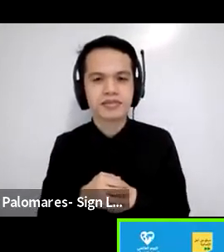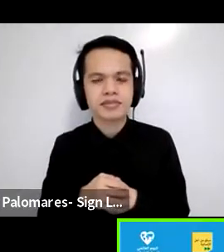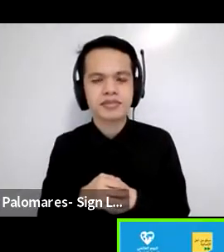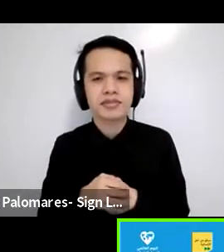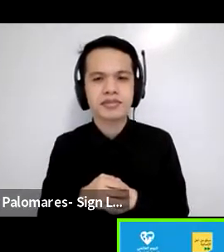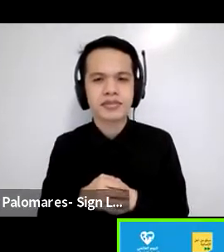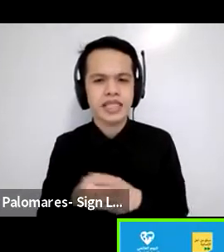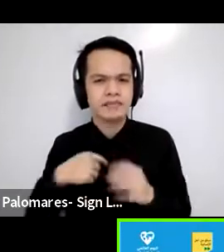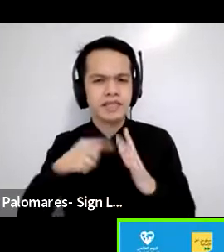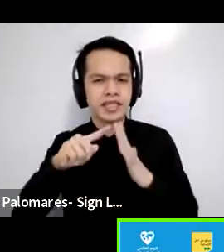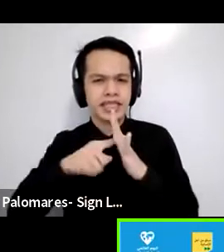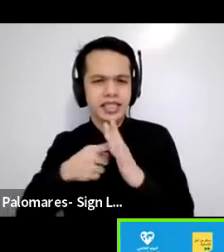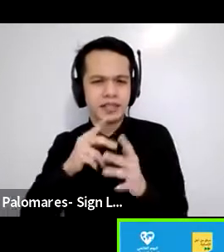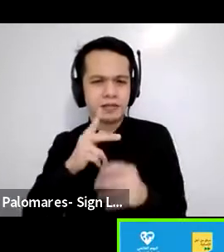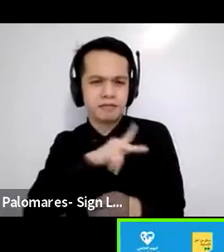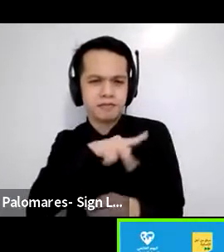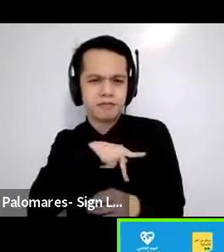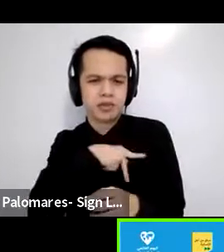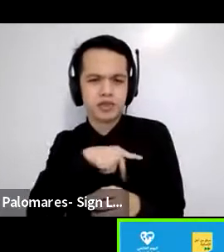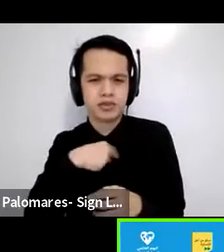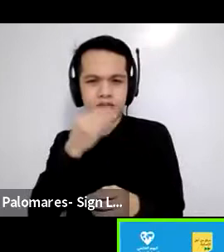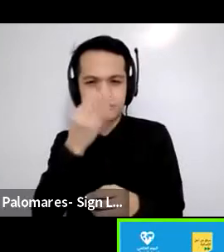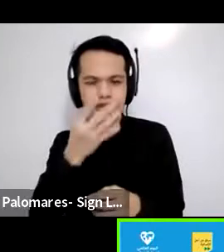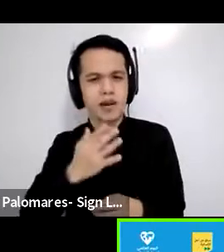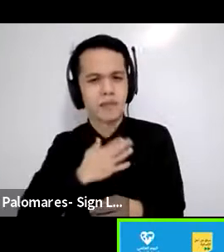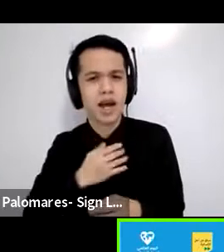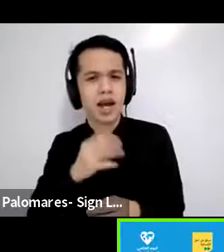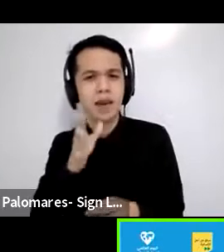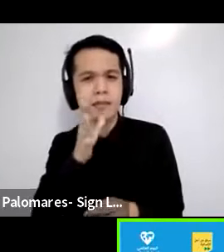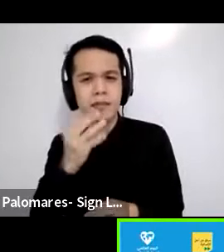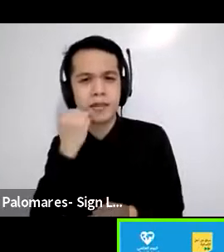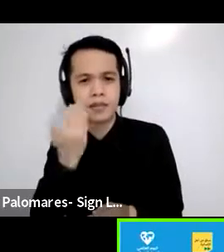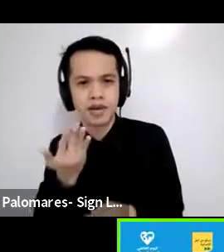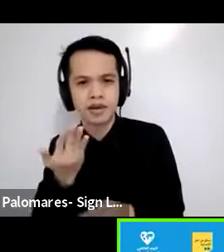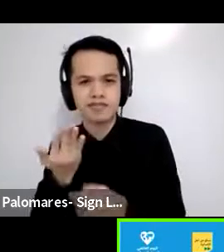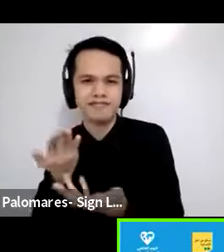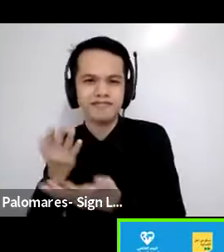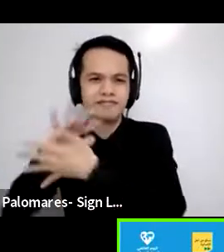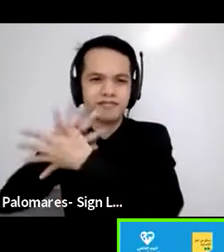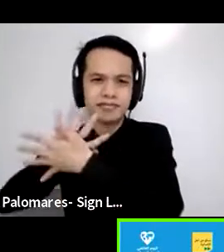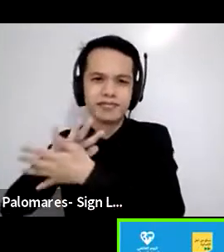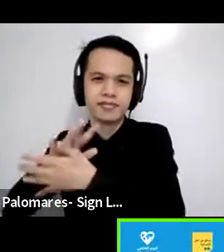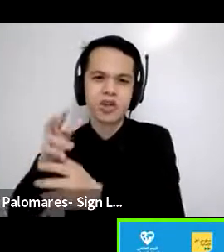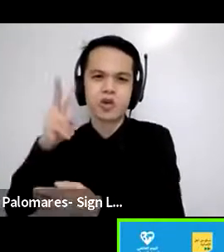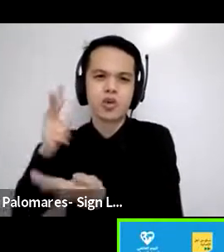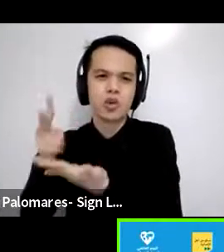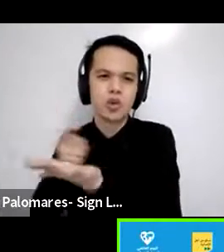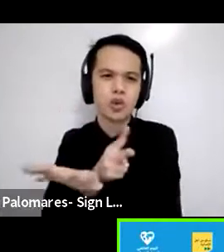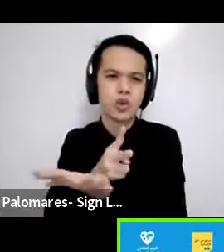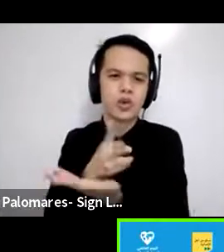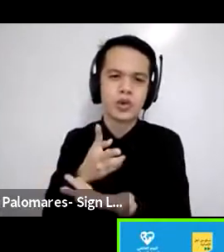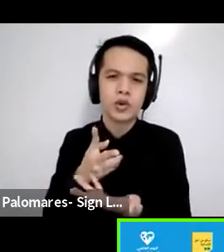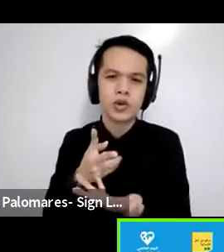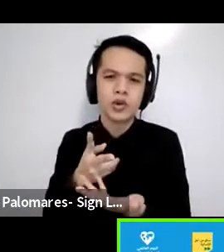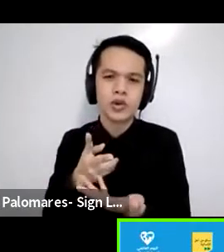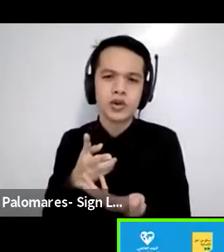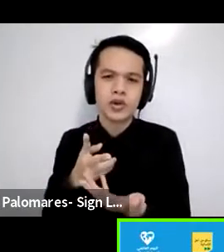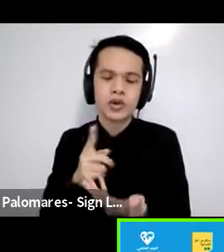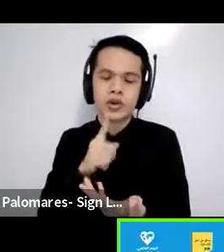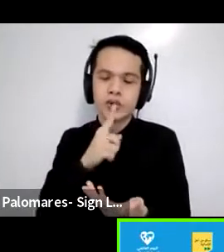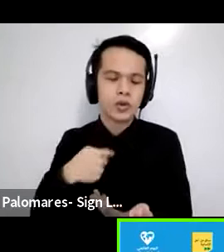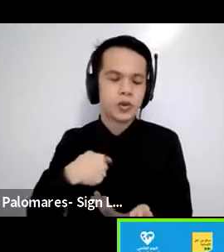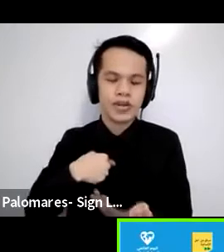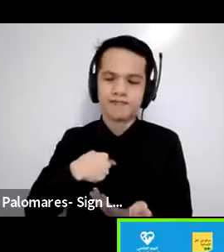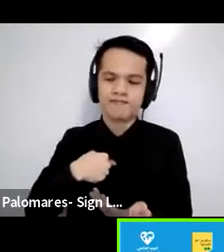Start out on a personal note. My mother passed away from COVID 2 weeks ago. So that brought home to me personally